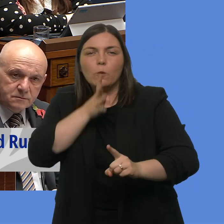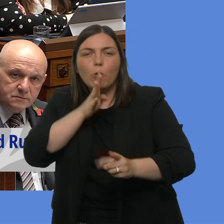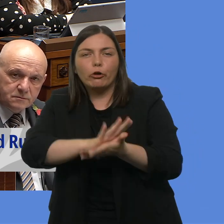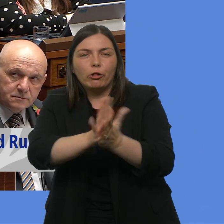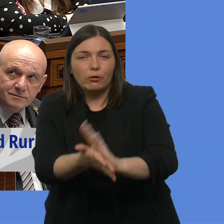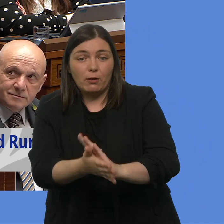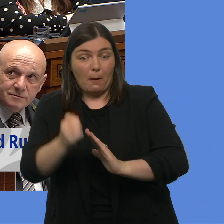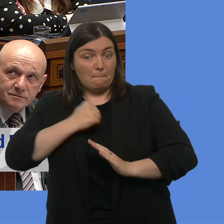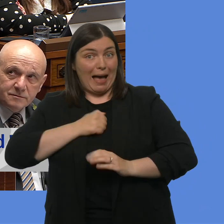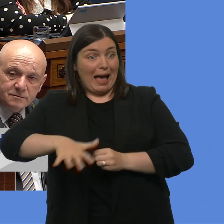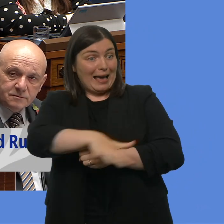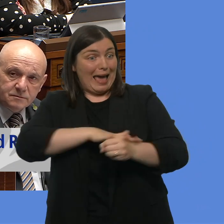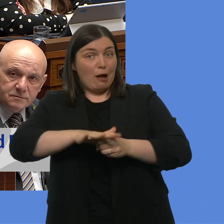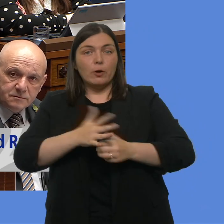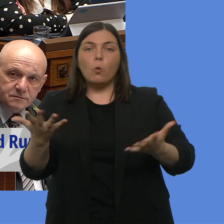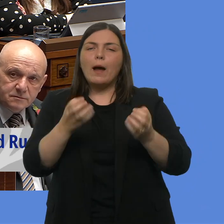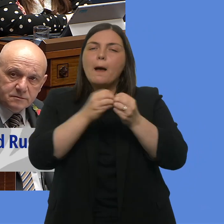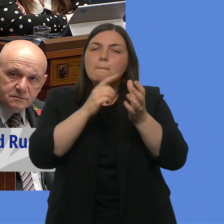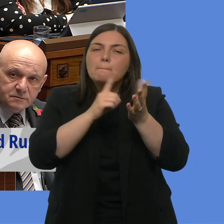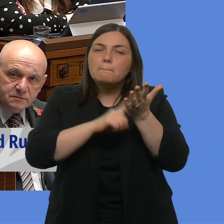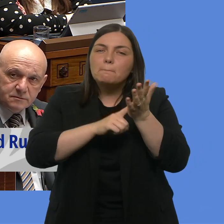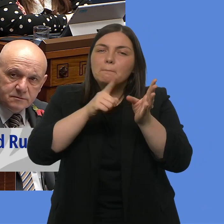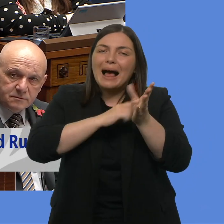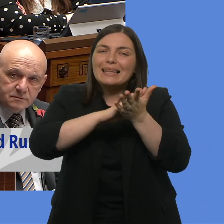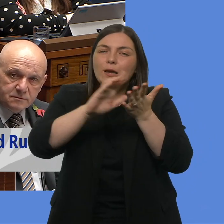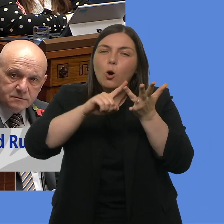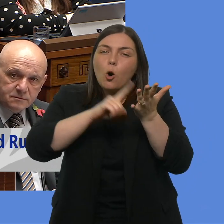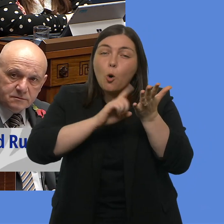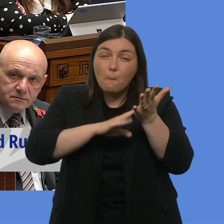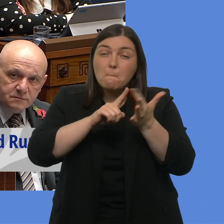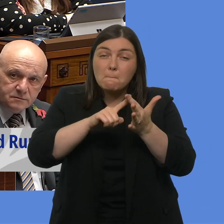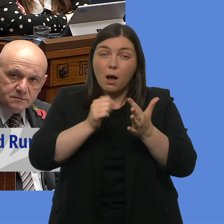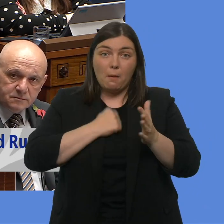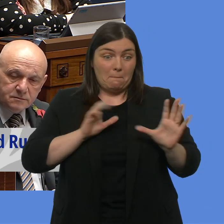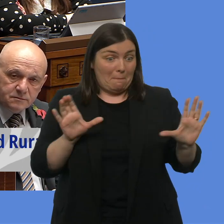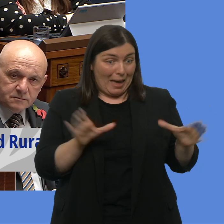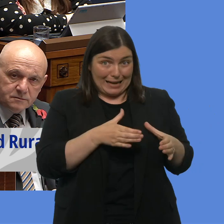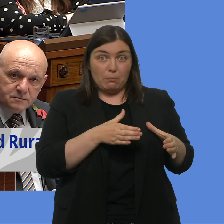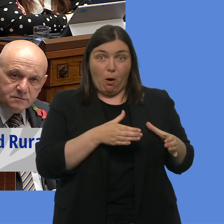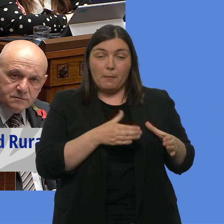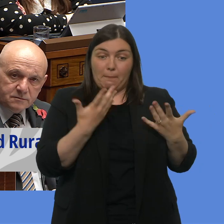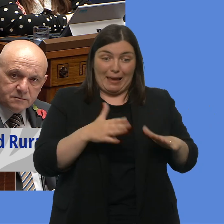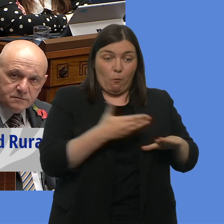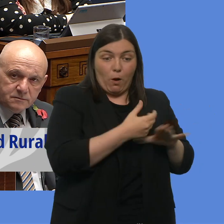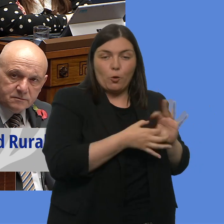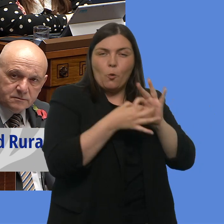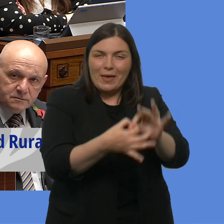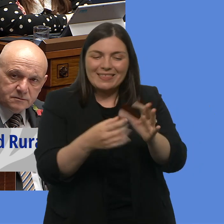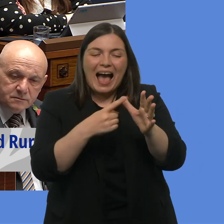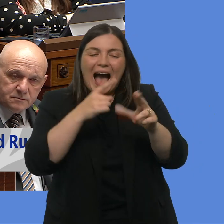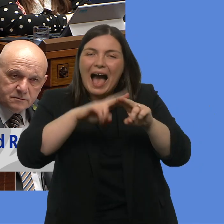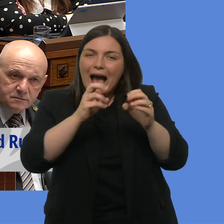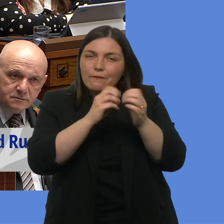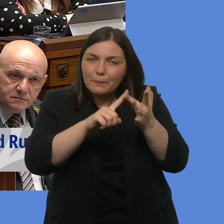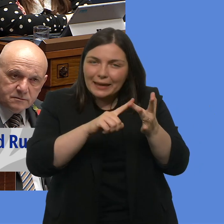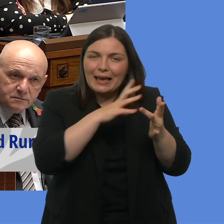for example. There's a piece of work being undertaken in conjunction with both my department, including AFBI, and also NI Water, to do some research in terms of